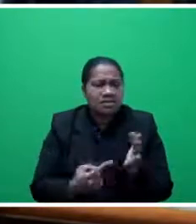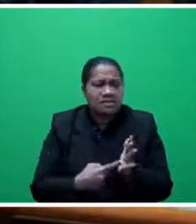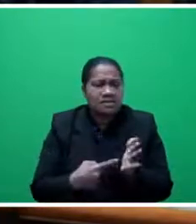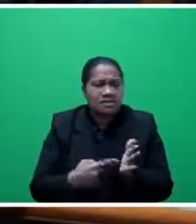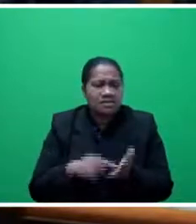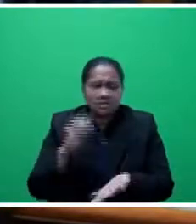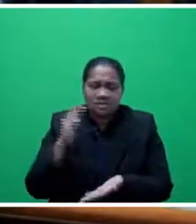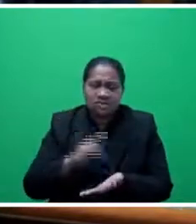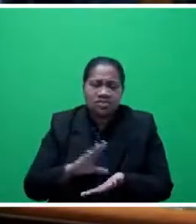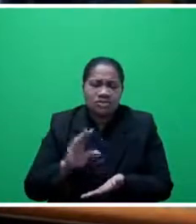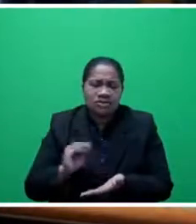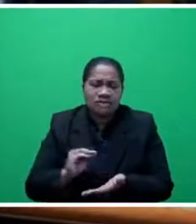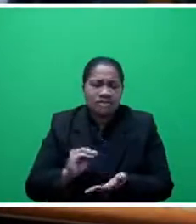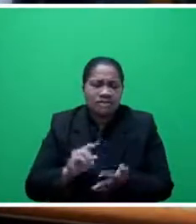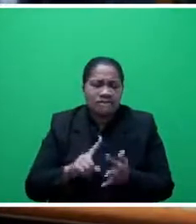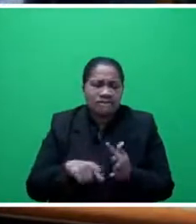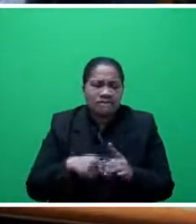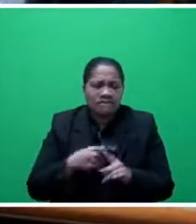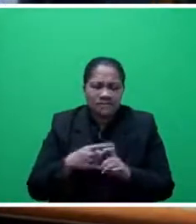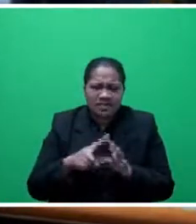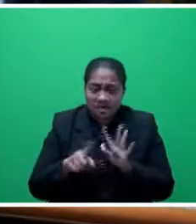from 10 to 5%.